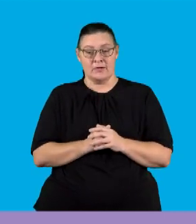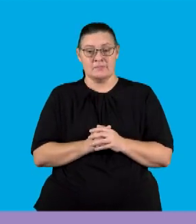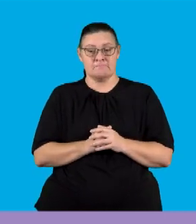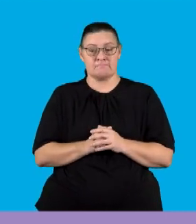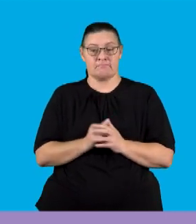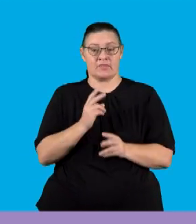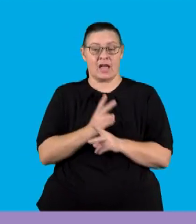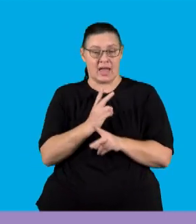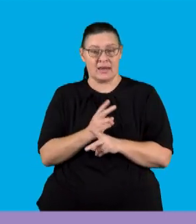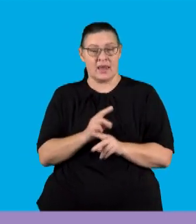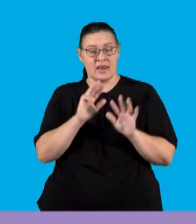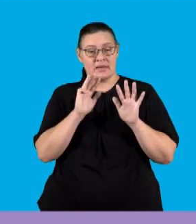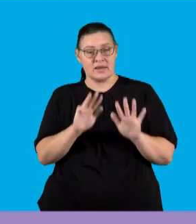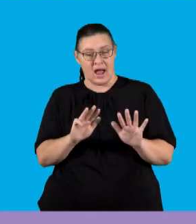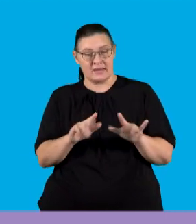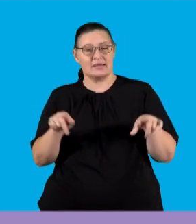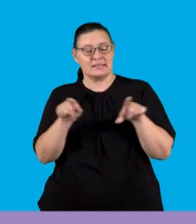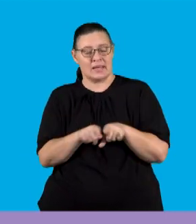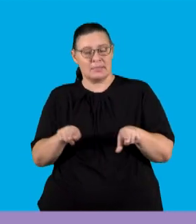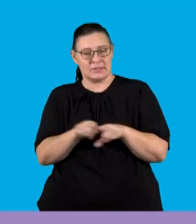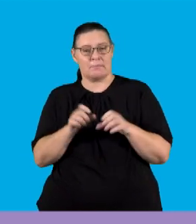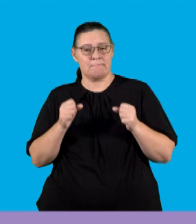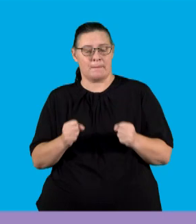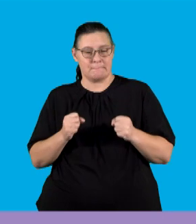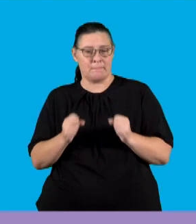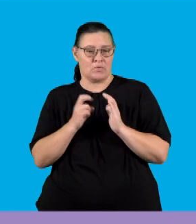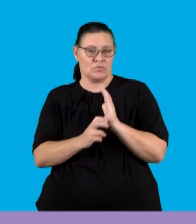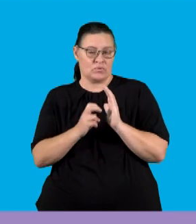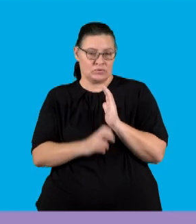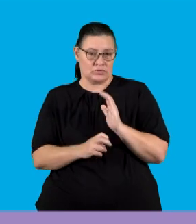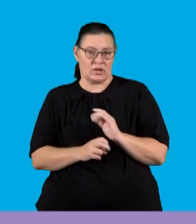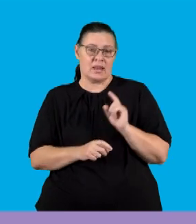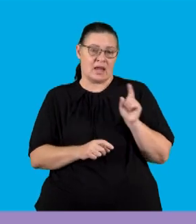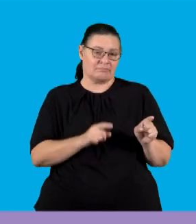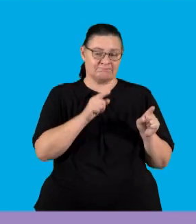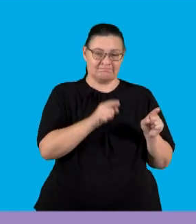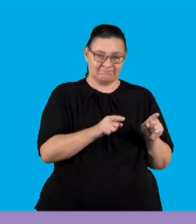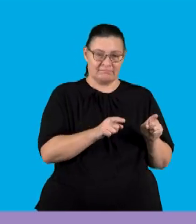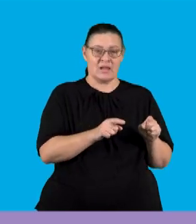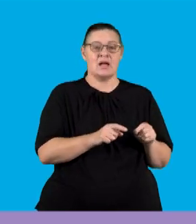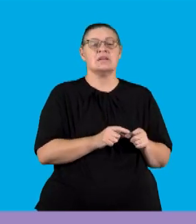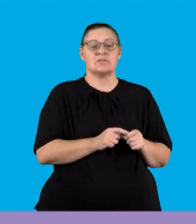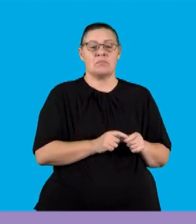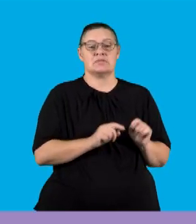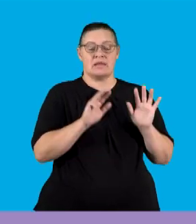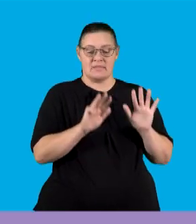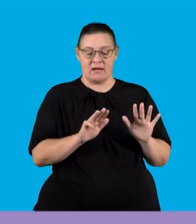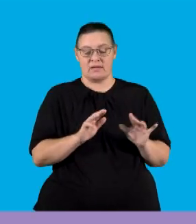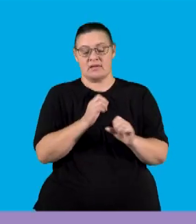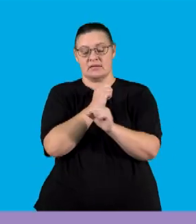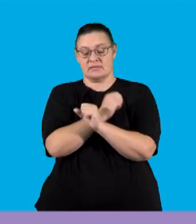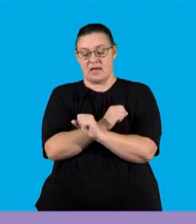again, the 9 will go through the same rule that the first two input values went through, and that is